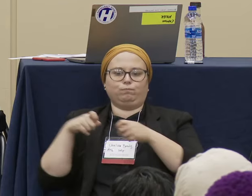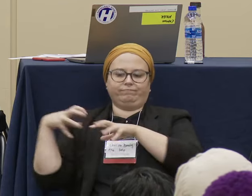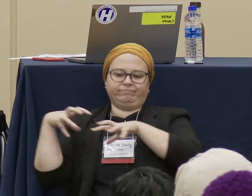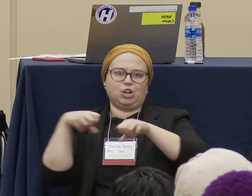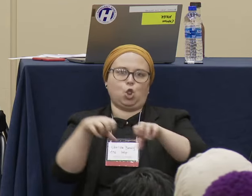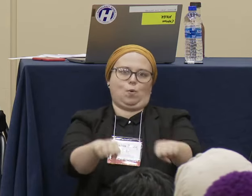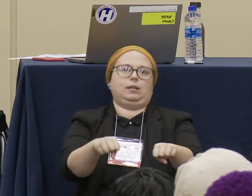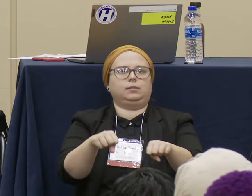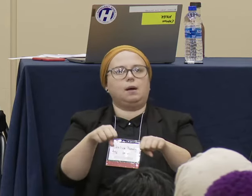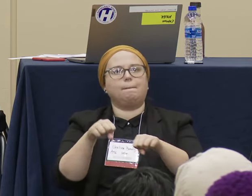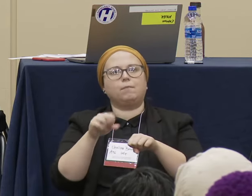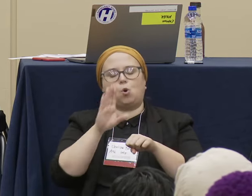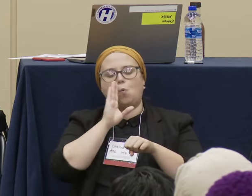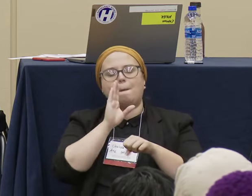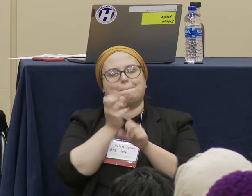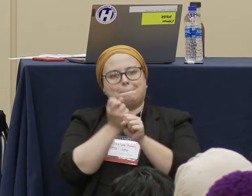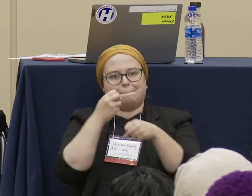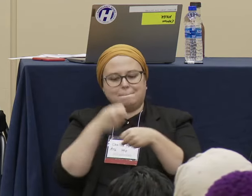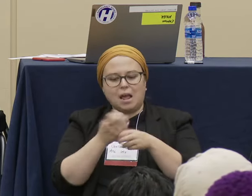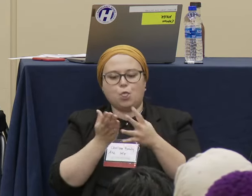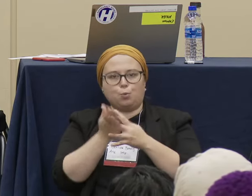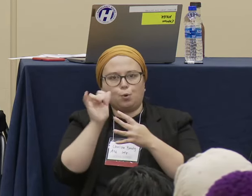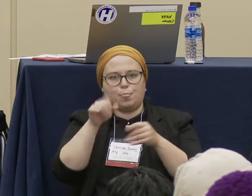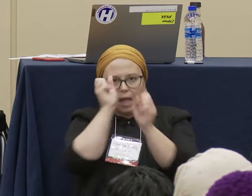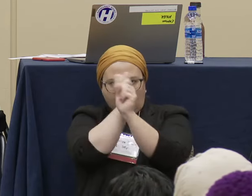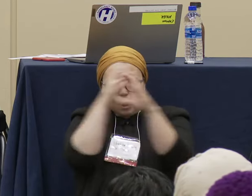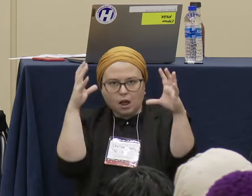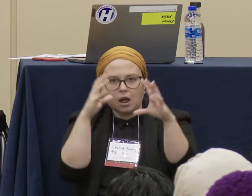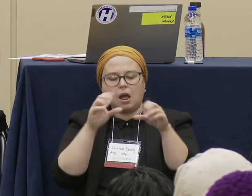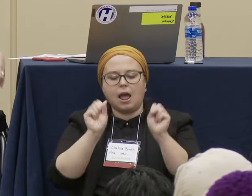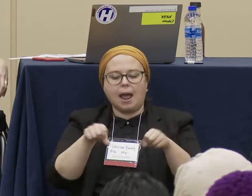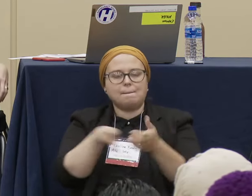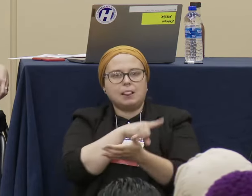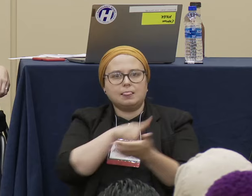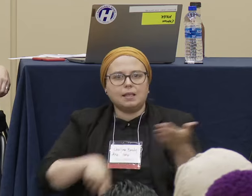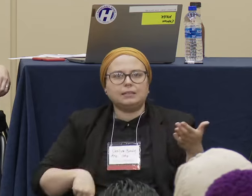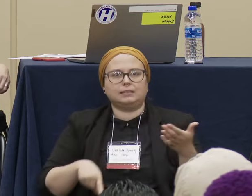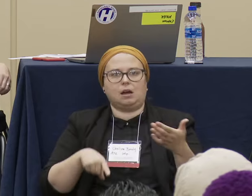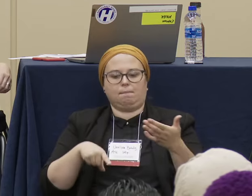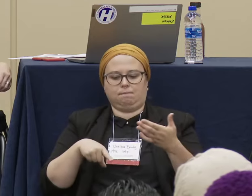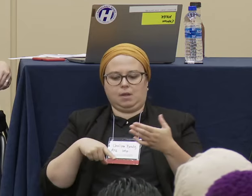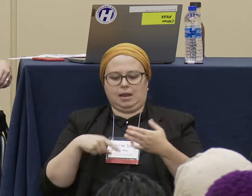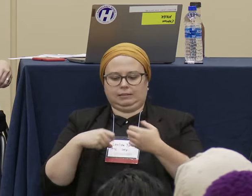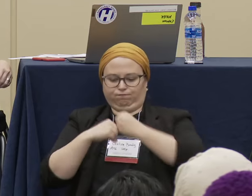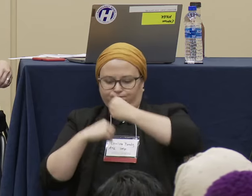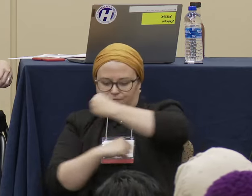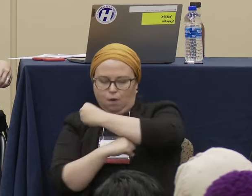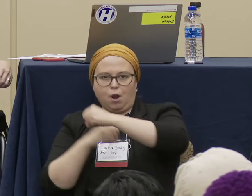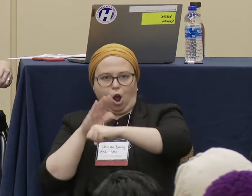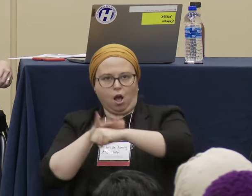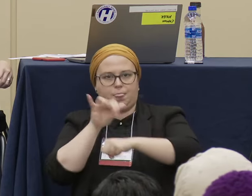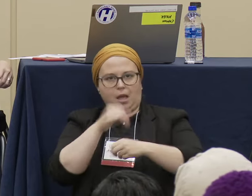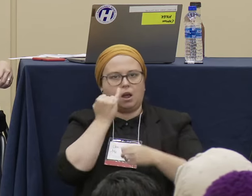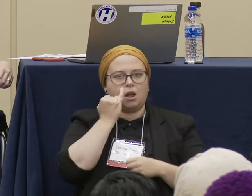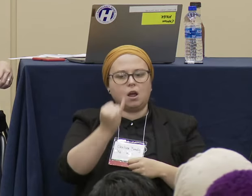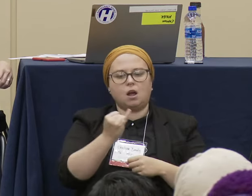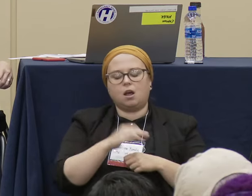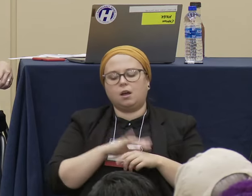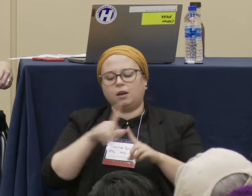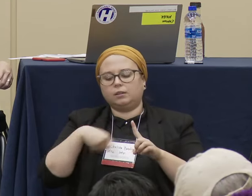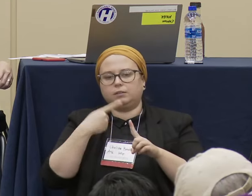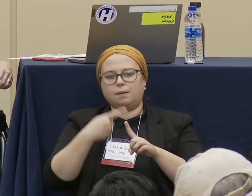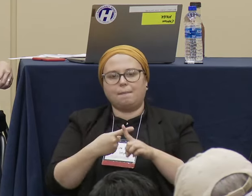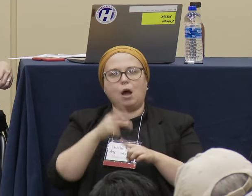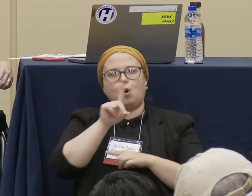frame. Ableism is built on that. It's about centering the experiences of disablement